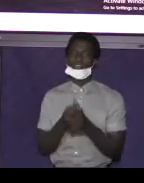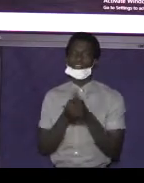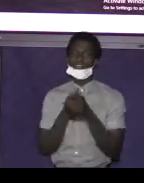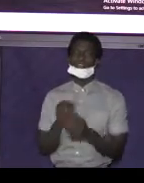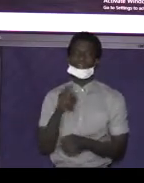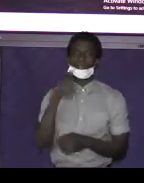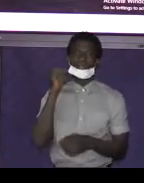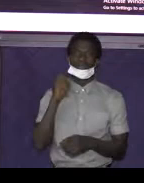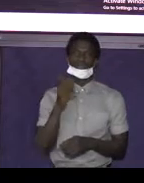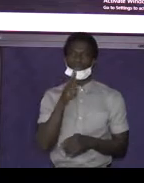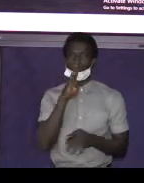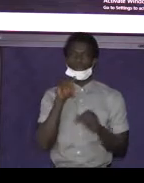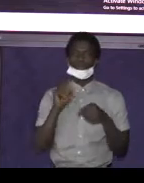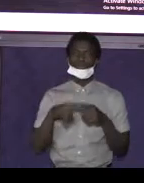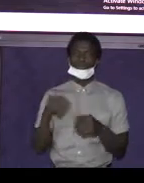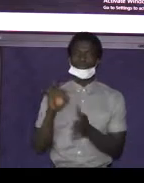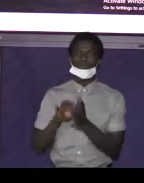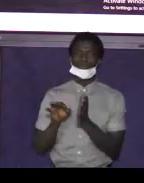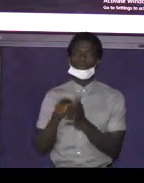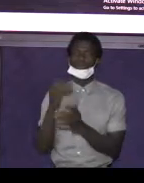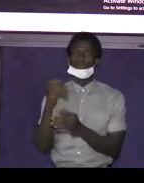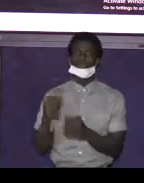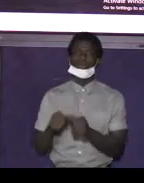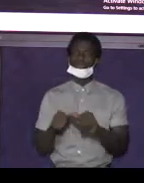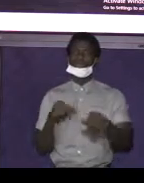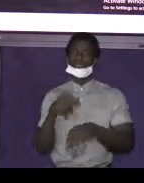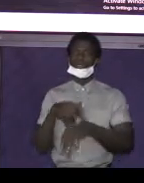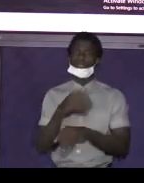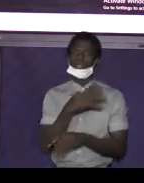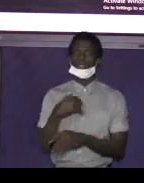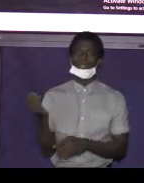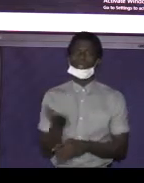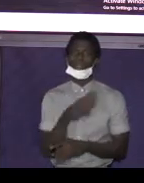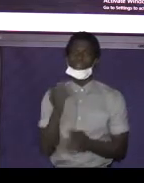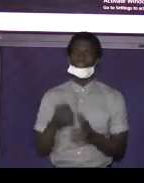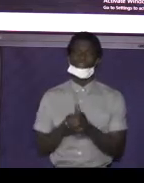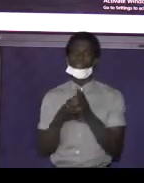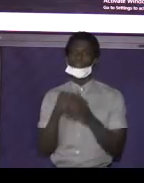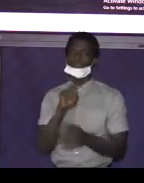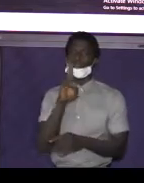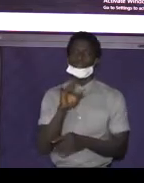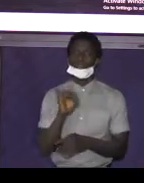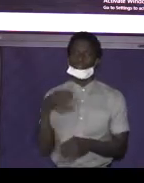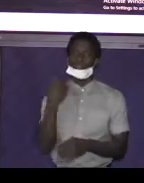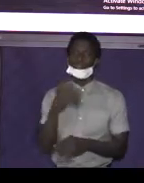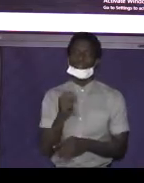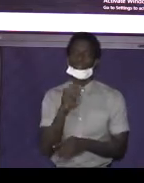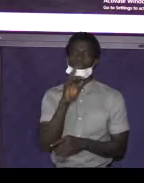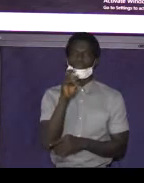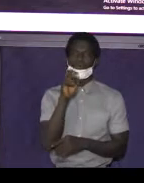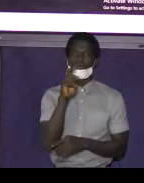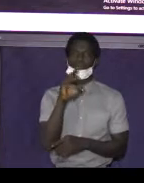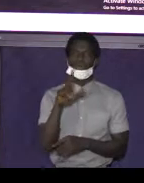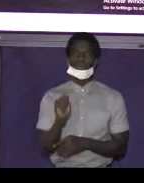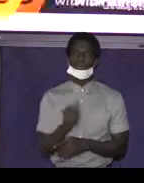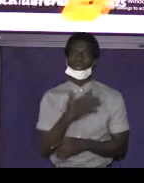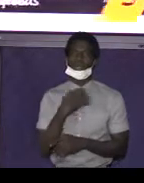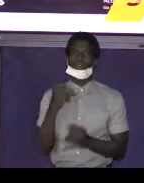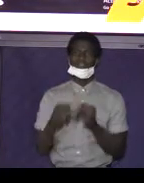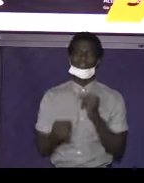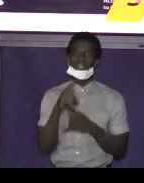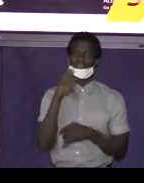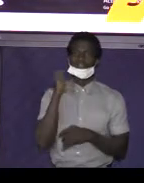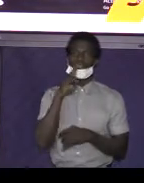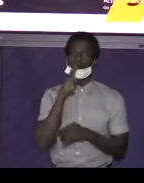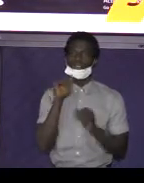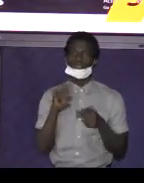You should also be able to calculate the distance, the time, and the average speed using their formulas. And finally, you